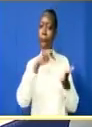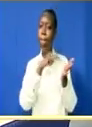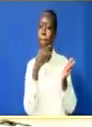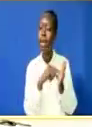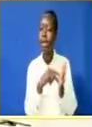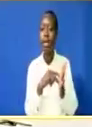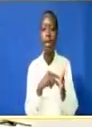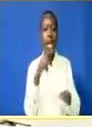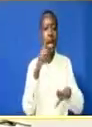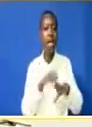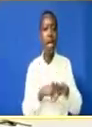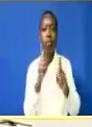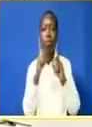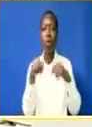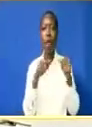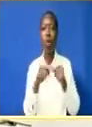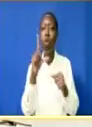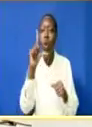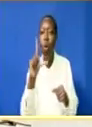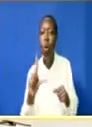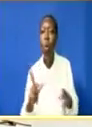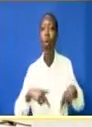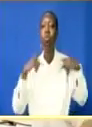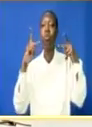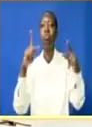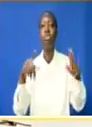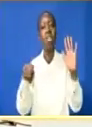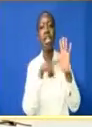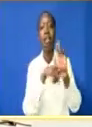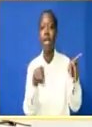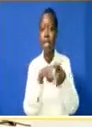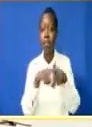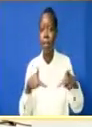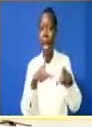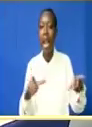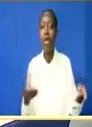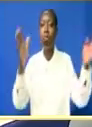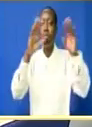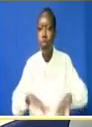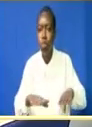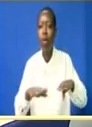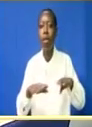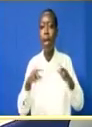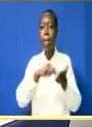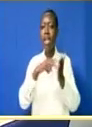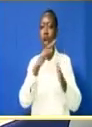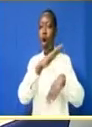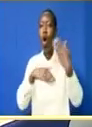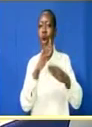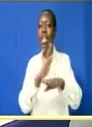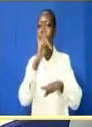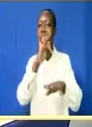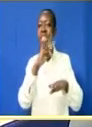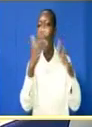because when you talk about low yields, this is a negative. Yeah, that's landslide, a negative. That's also a negative. Does it mean it's all negative? No. Mm-hmm.